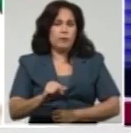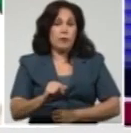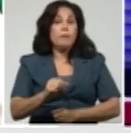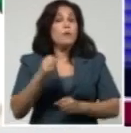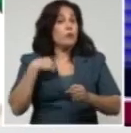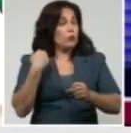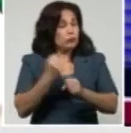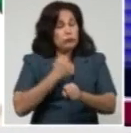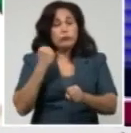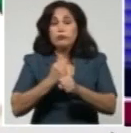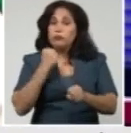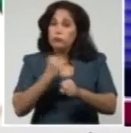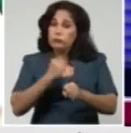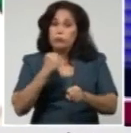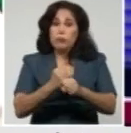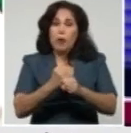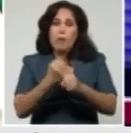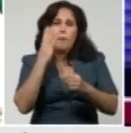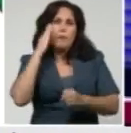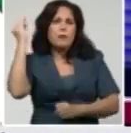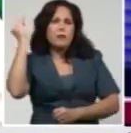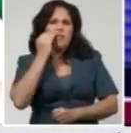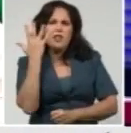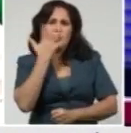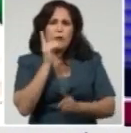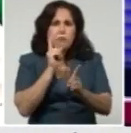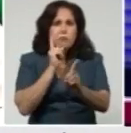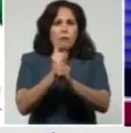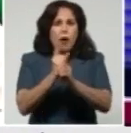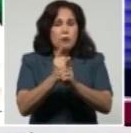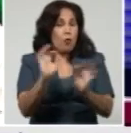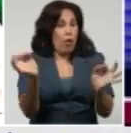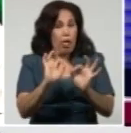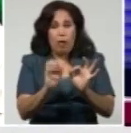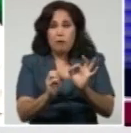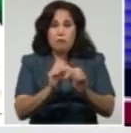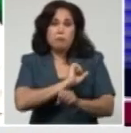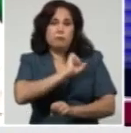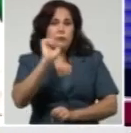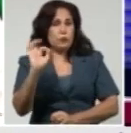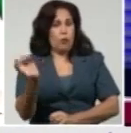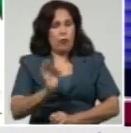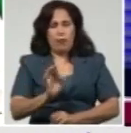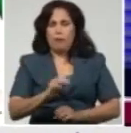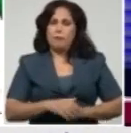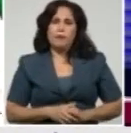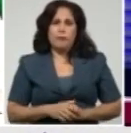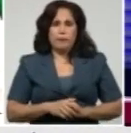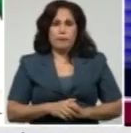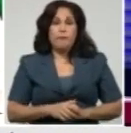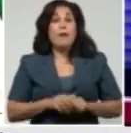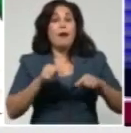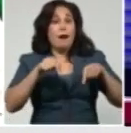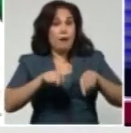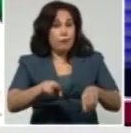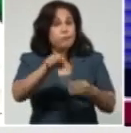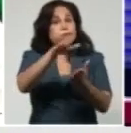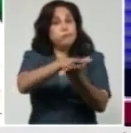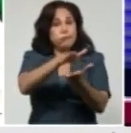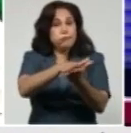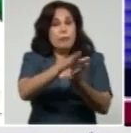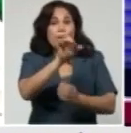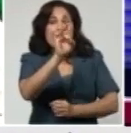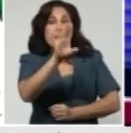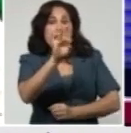virus and been discharged from hospital. Meanwhile, 12 people to have tested positive for COVID-19